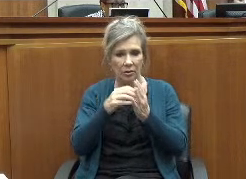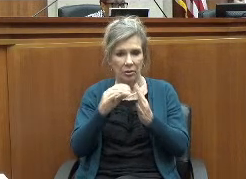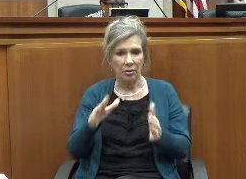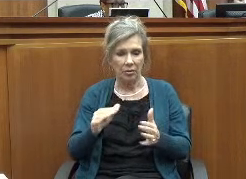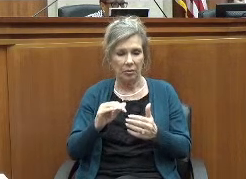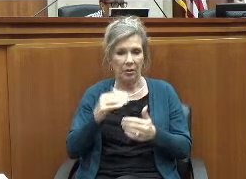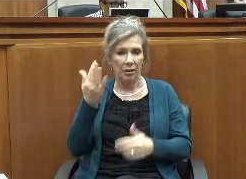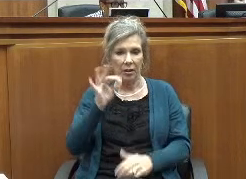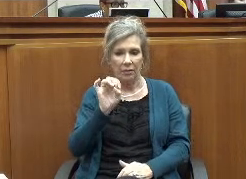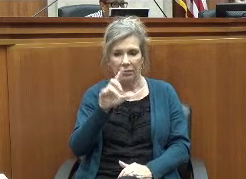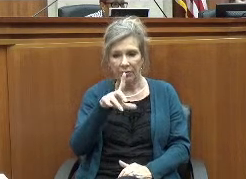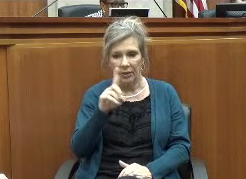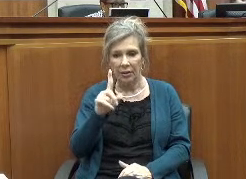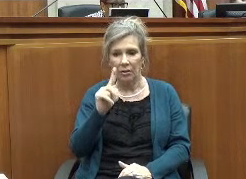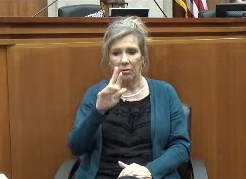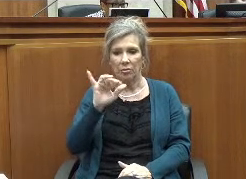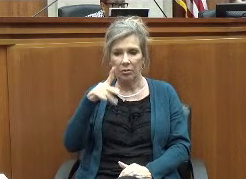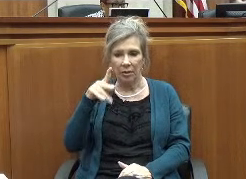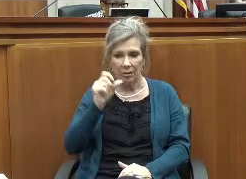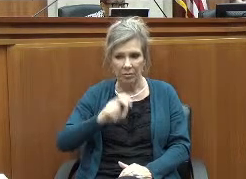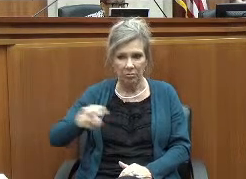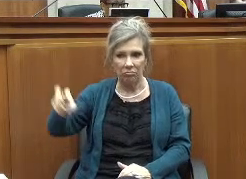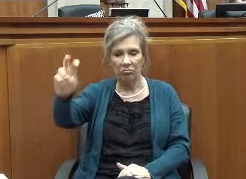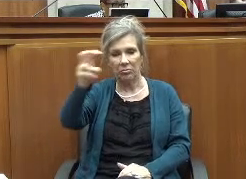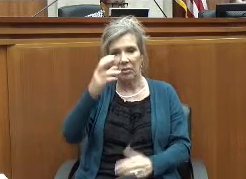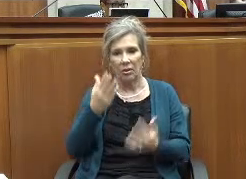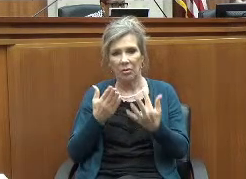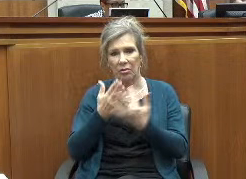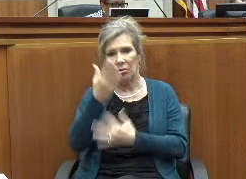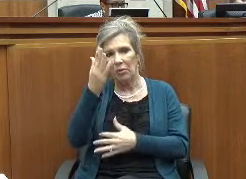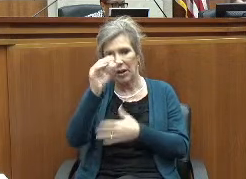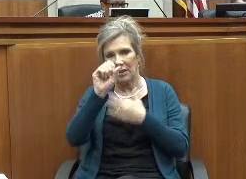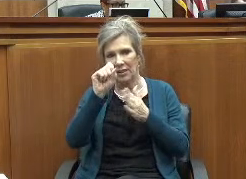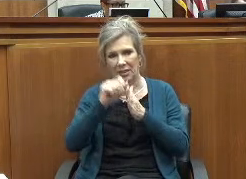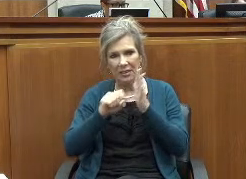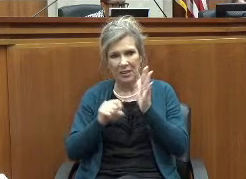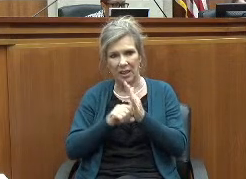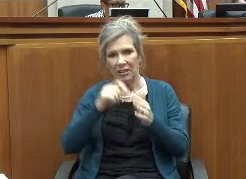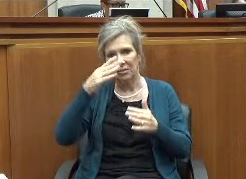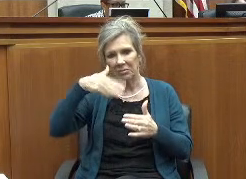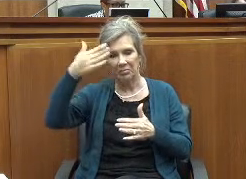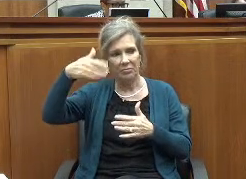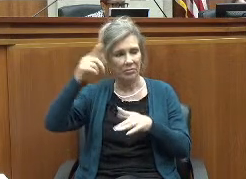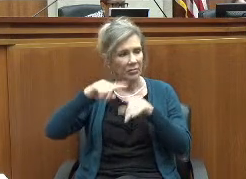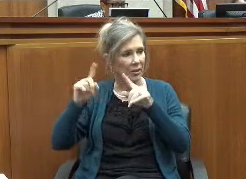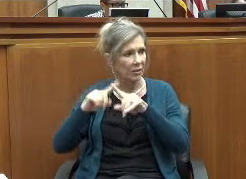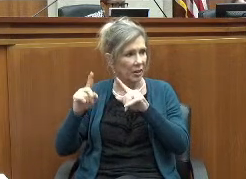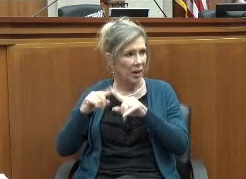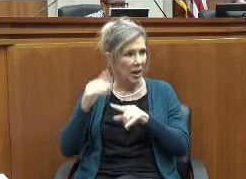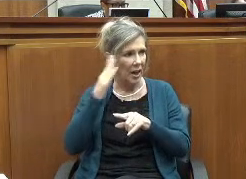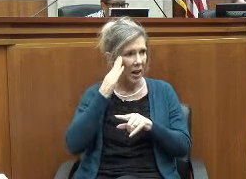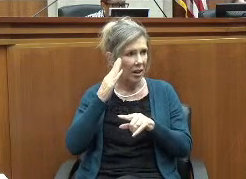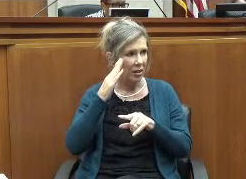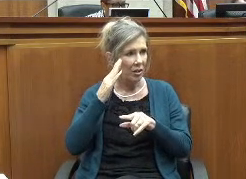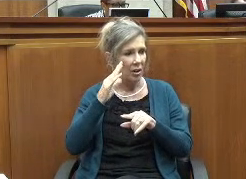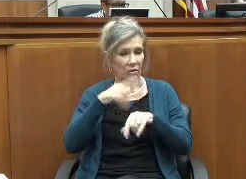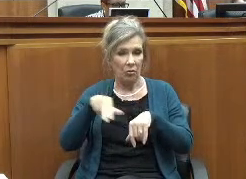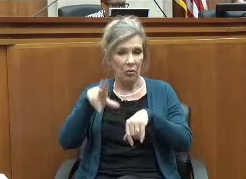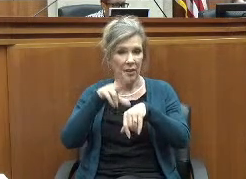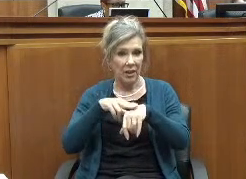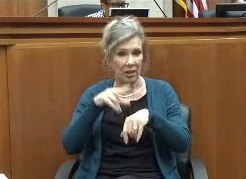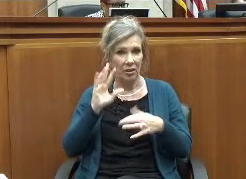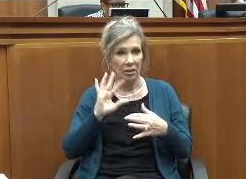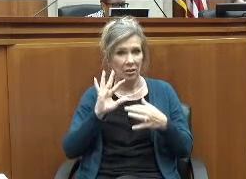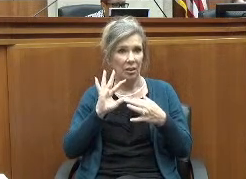other extracurriculars throughout the state, and even the nation, to form lasting friendships and relationships, and of course, no